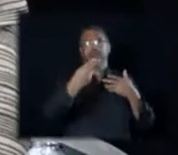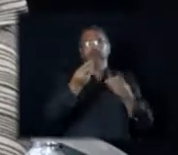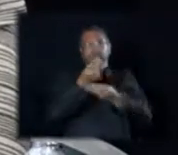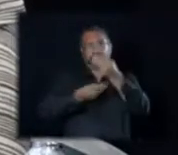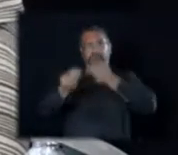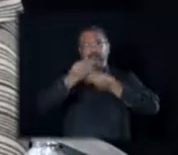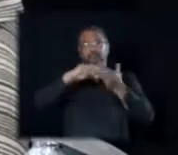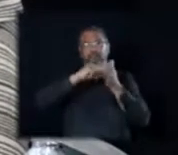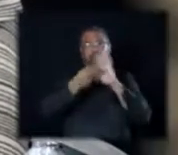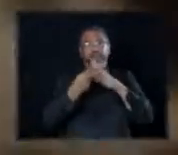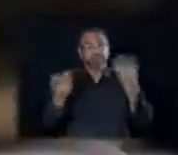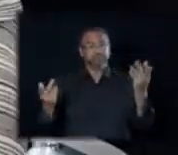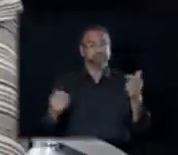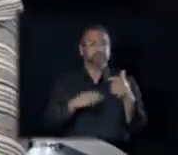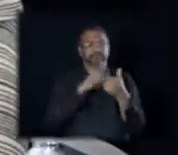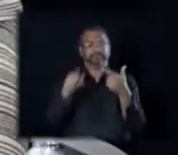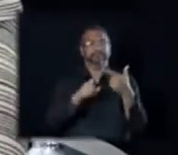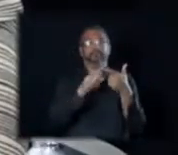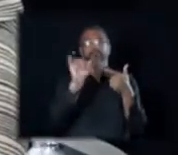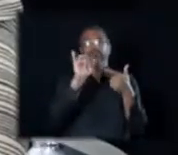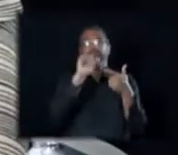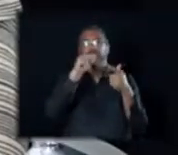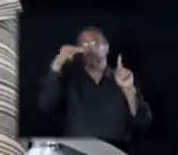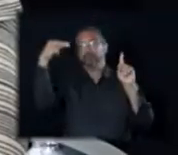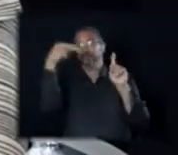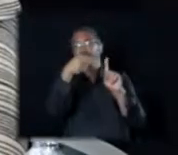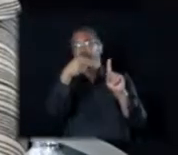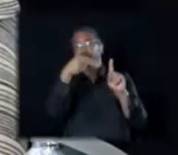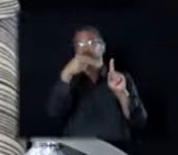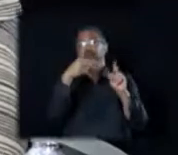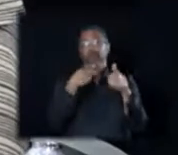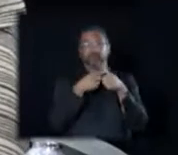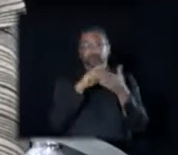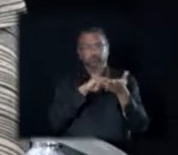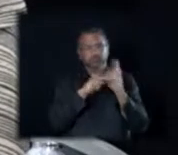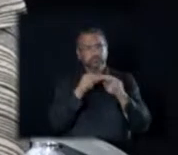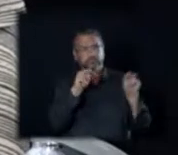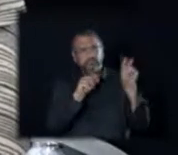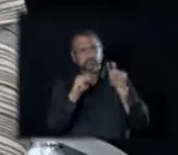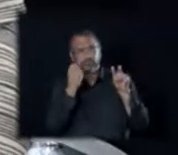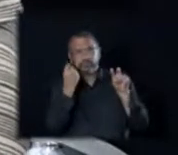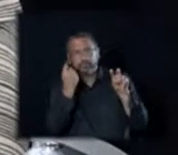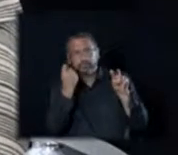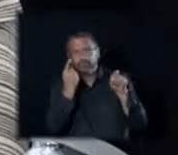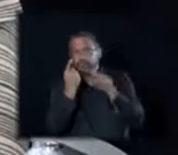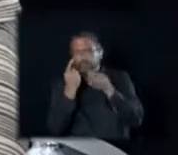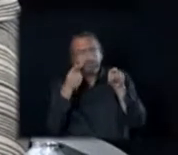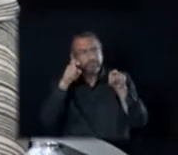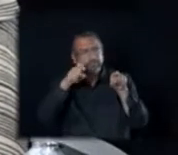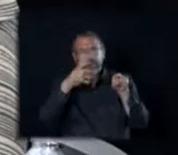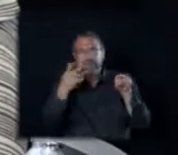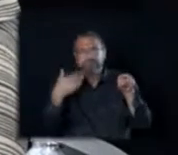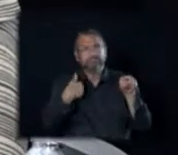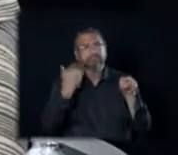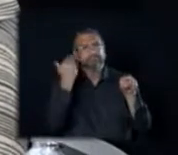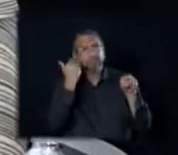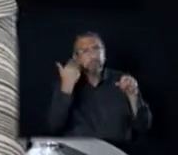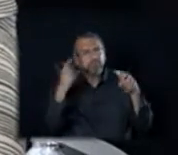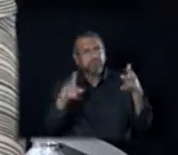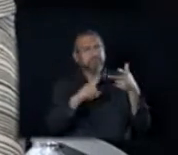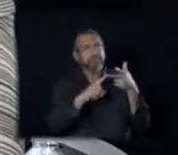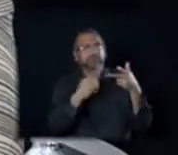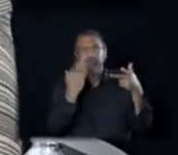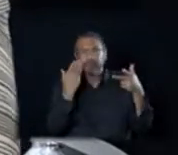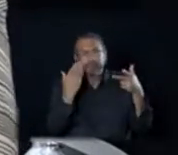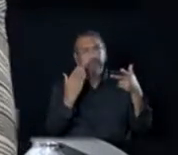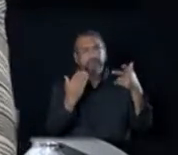cash flow that need attention. And the focus is to understand exactly what are the needs, what we know, what we